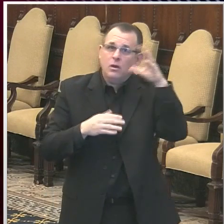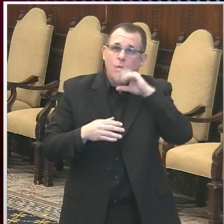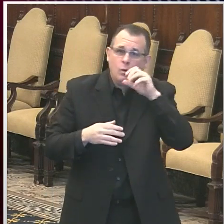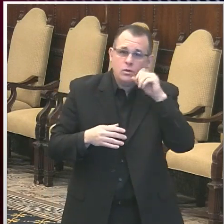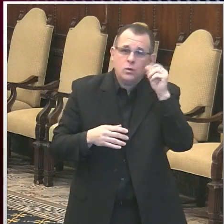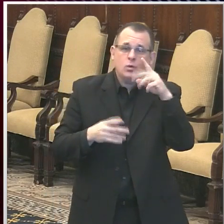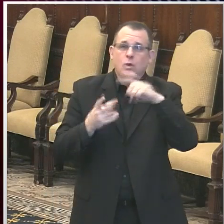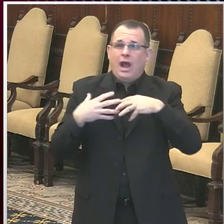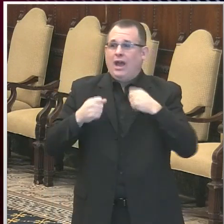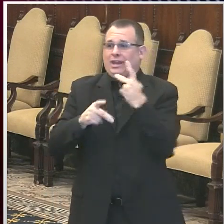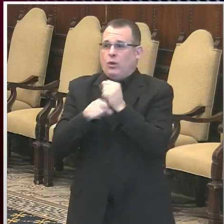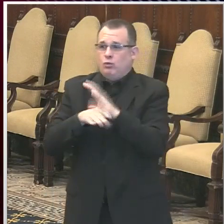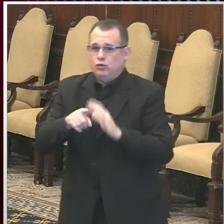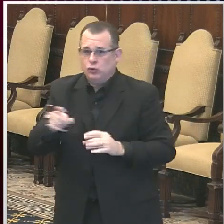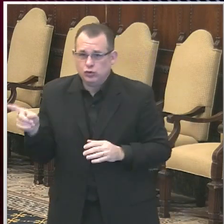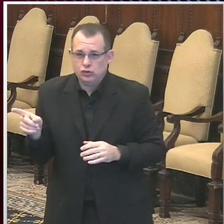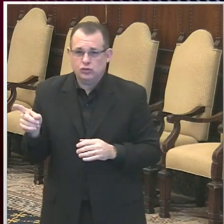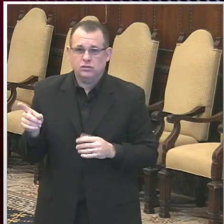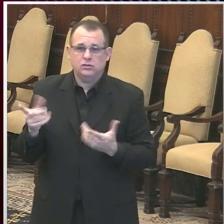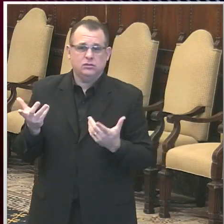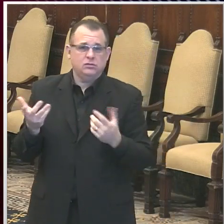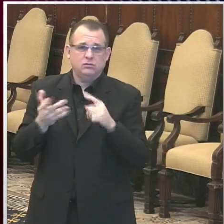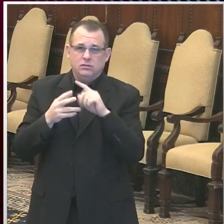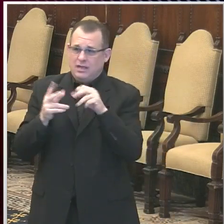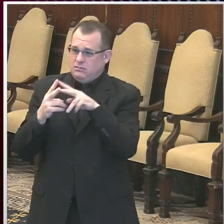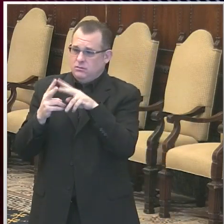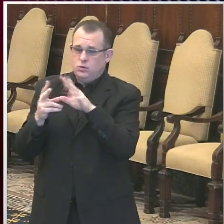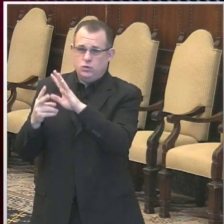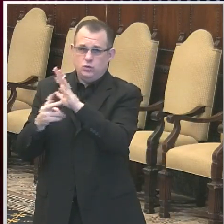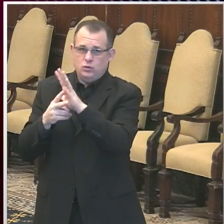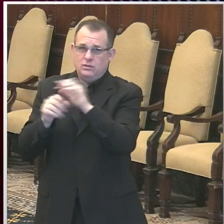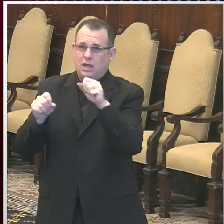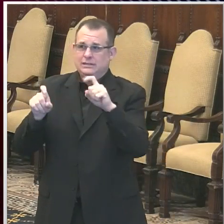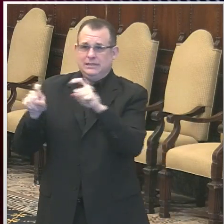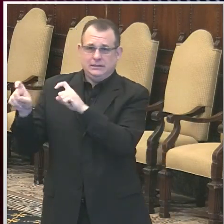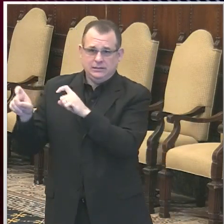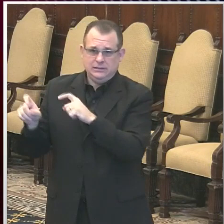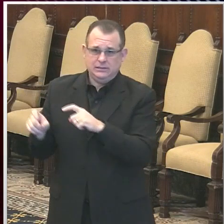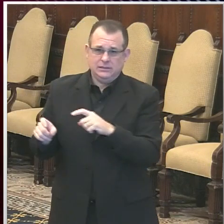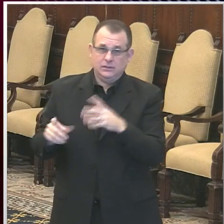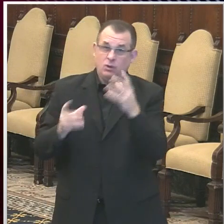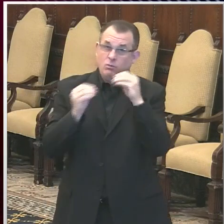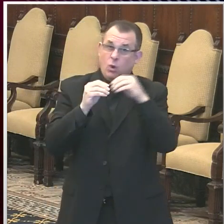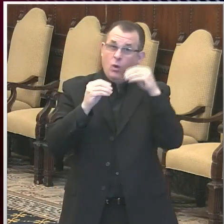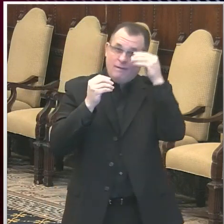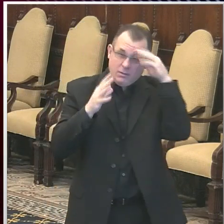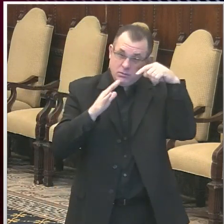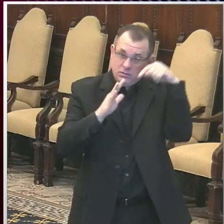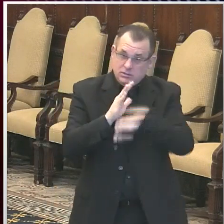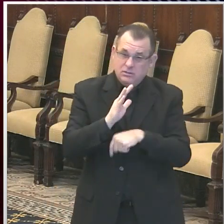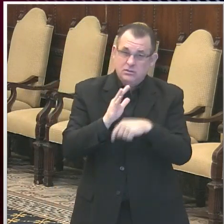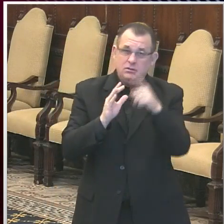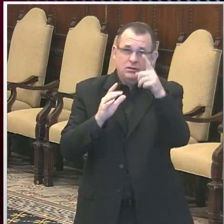infection, or healthcare workers. If you want more information about where to go for testing, just go to our website,